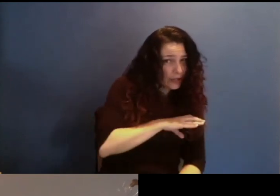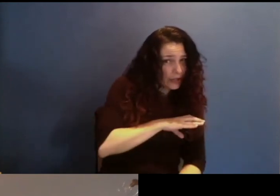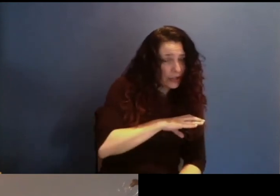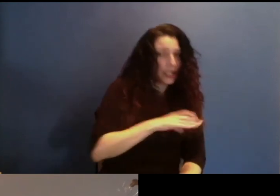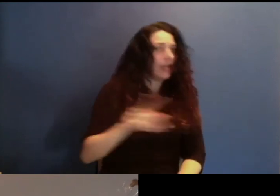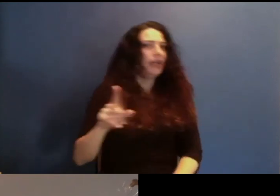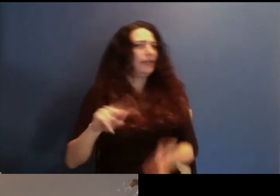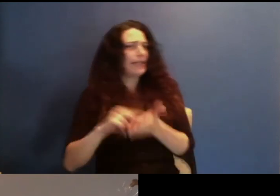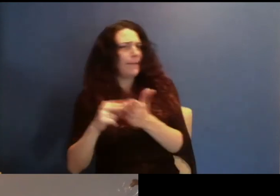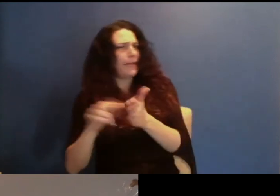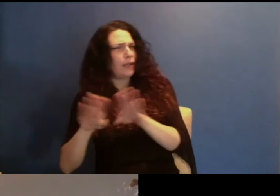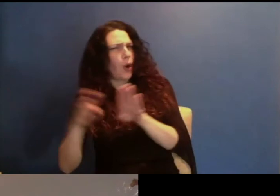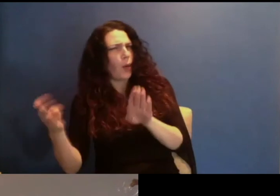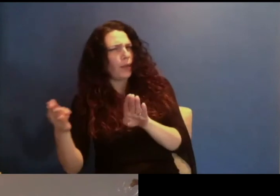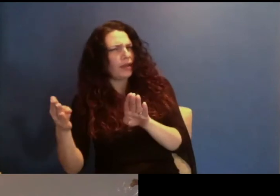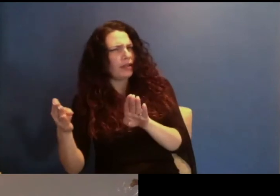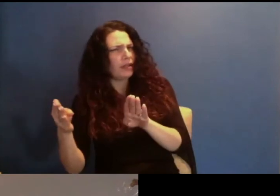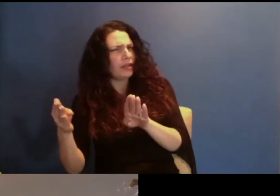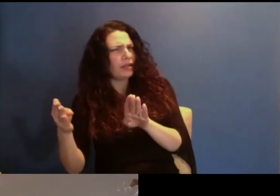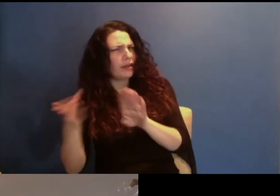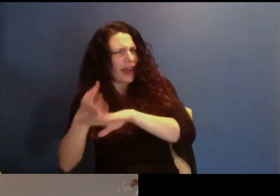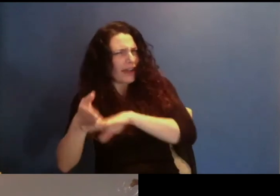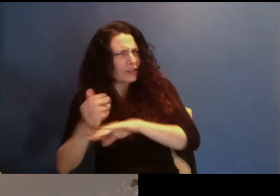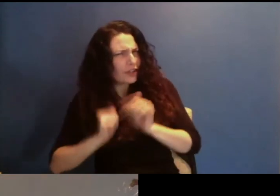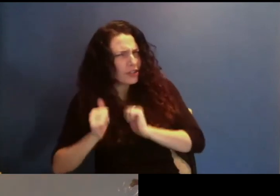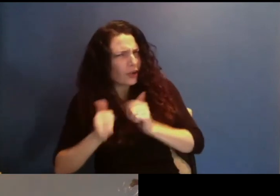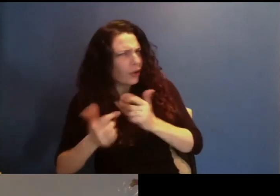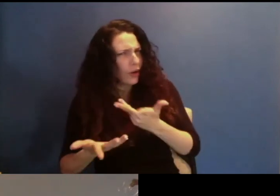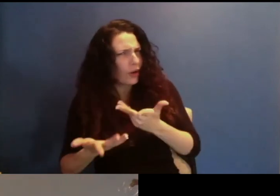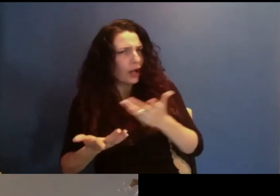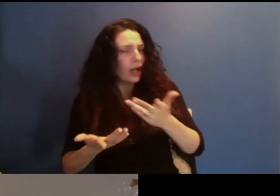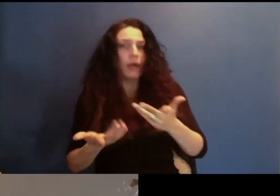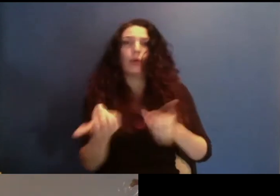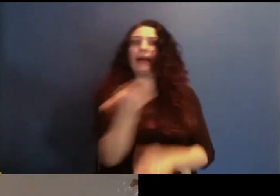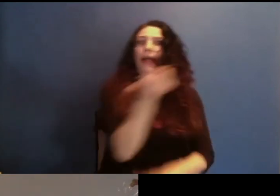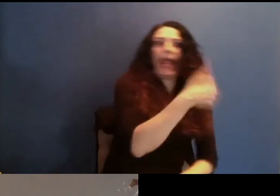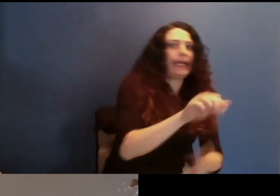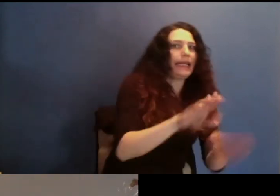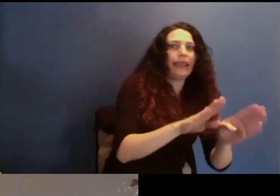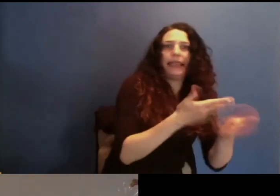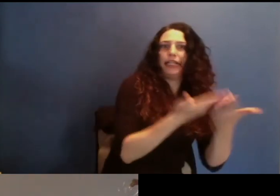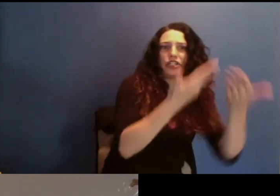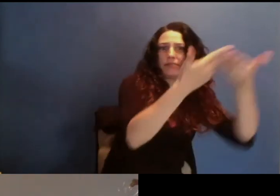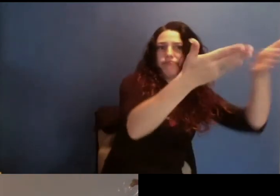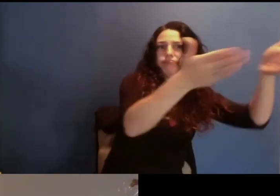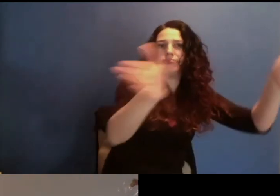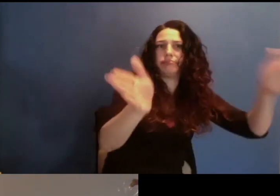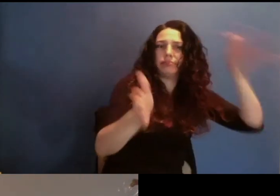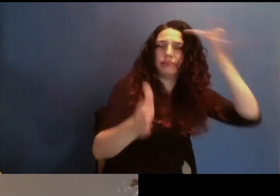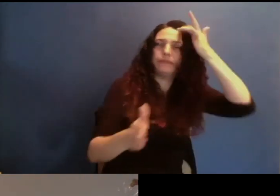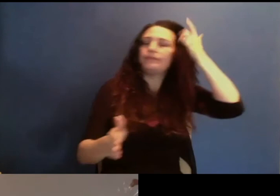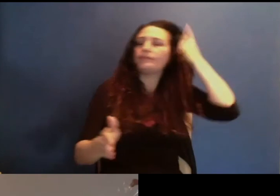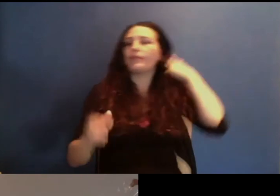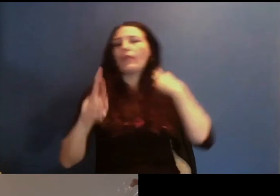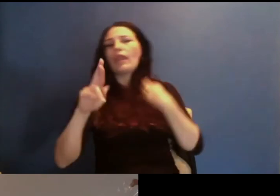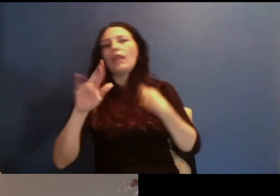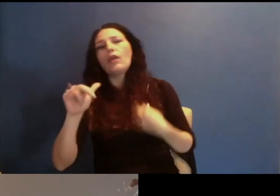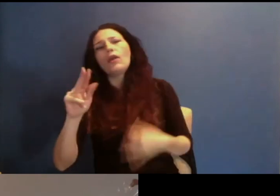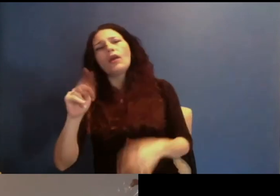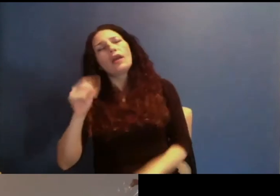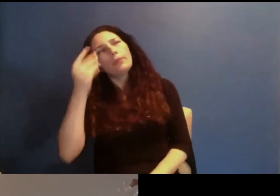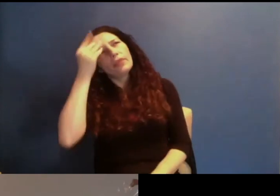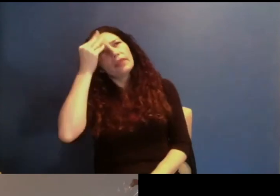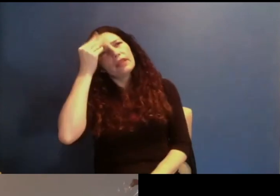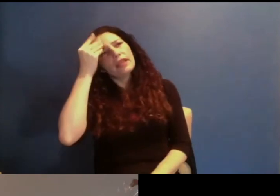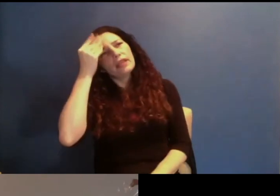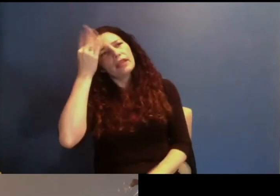guess. Yeah. I mean, in the show, I'm trying to think. There hasn't been,